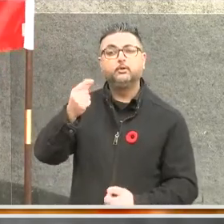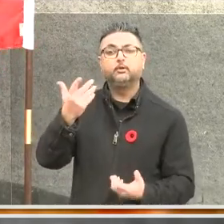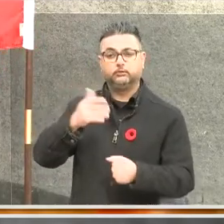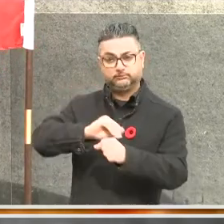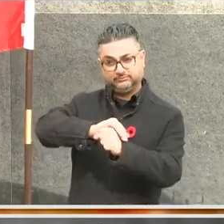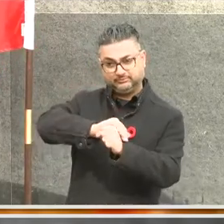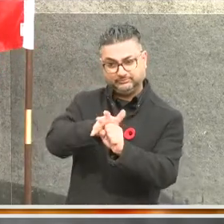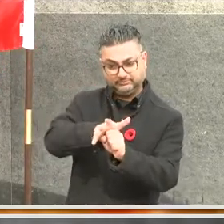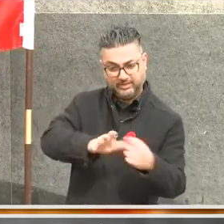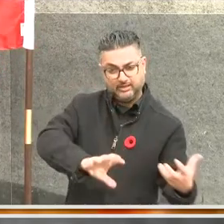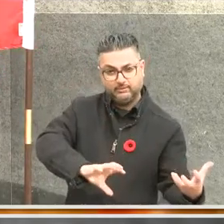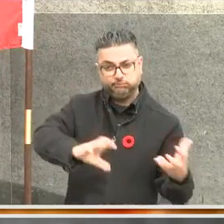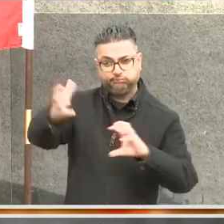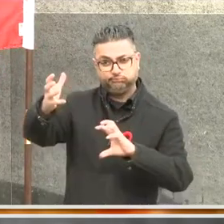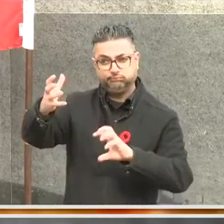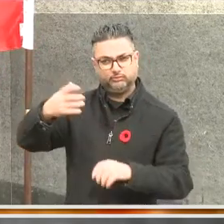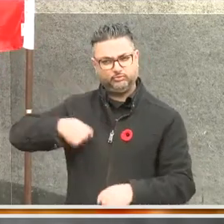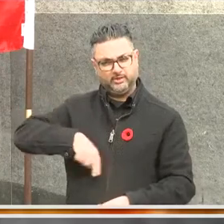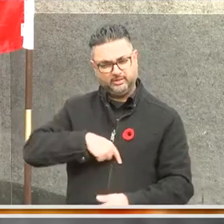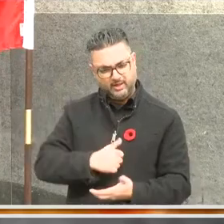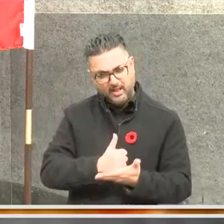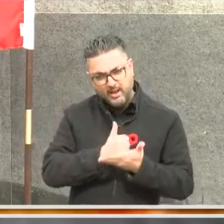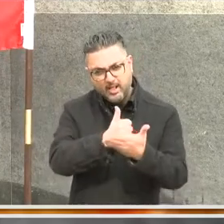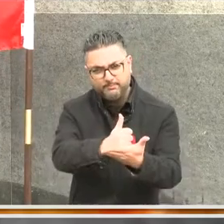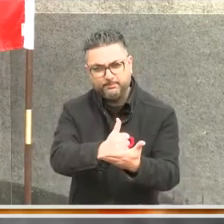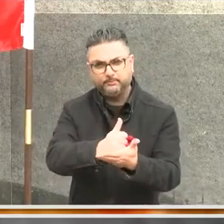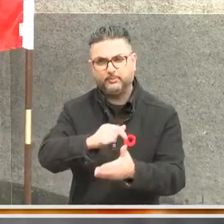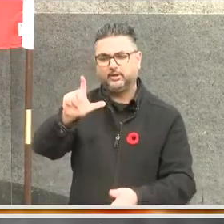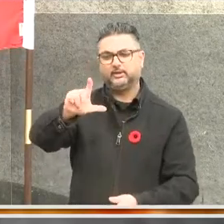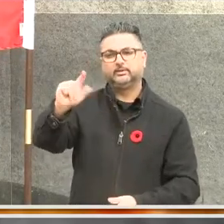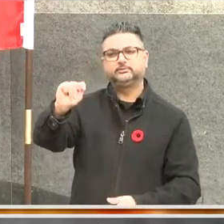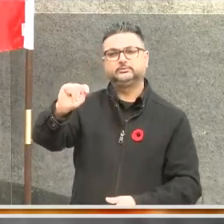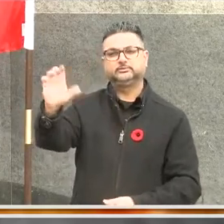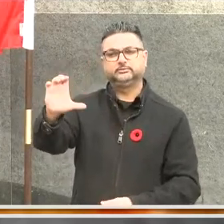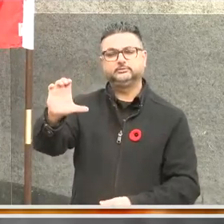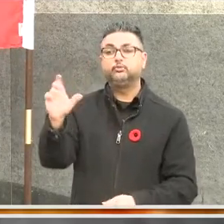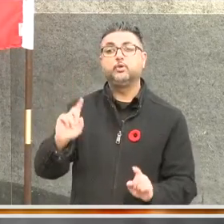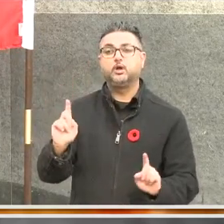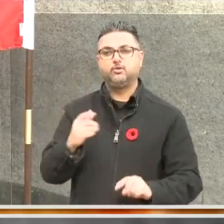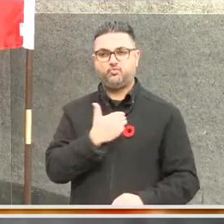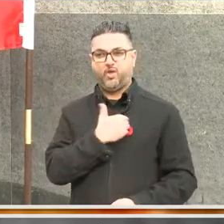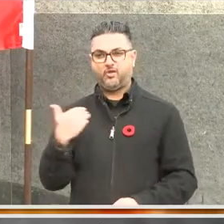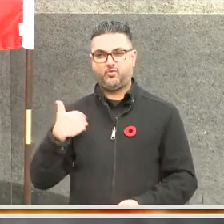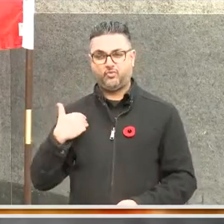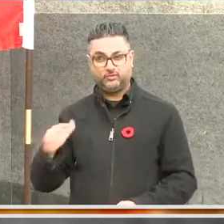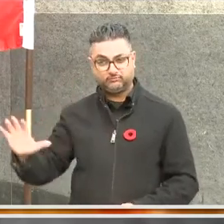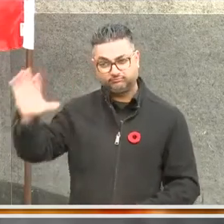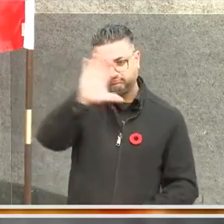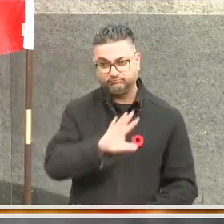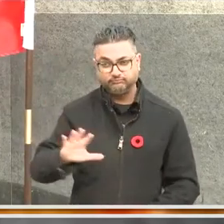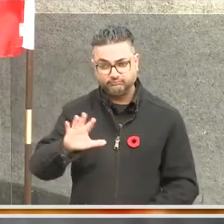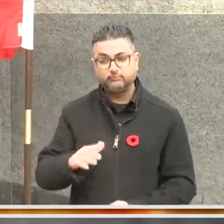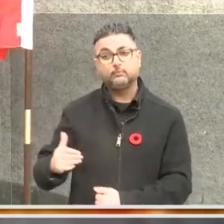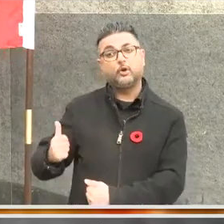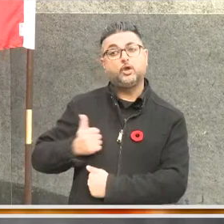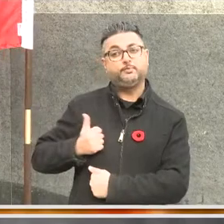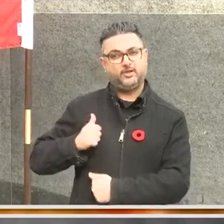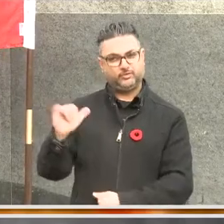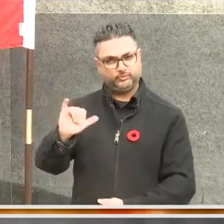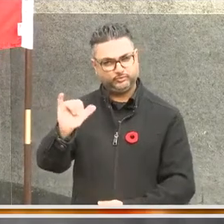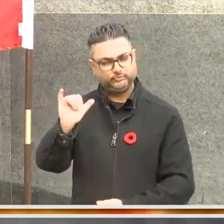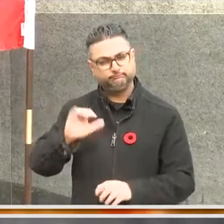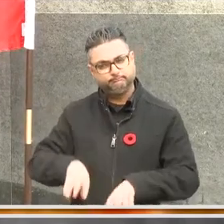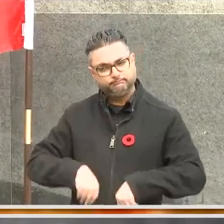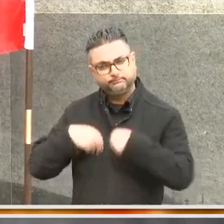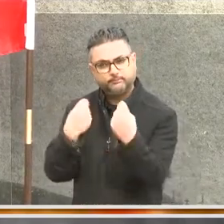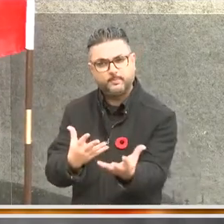long-term care facilities in the Greater Toronto Area. They supported the government's effort to vaccinate remote First Nations